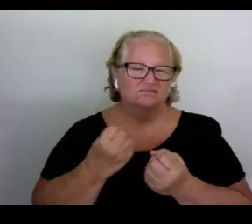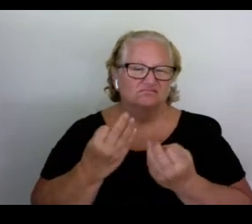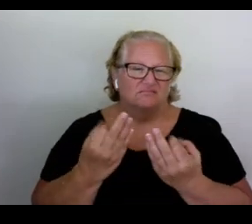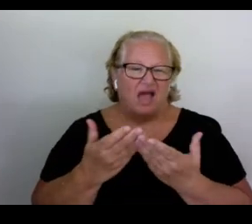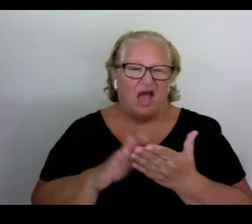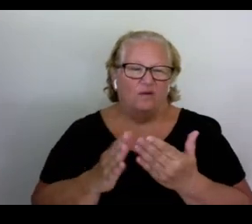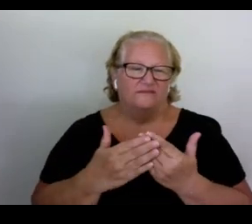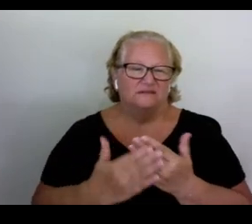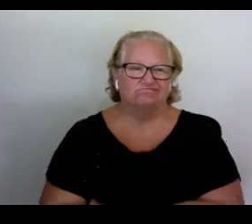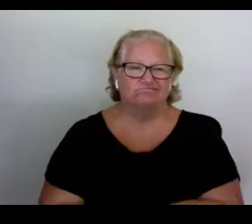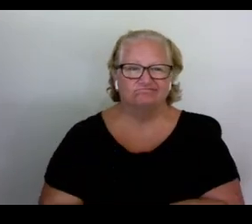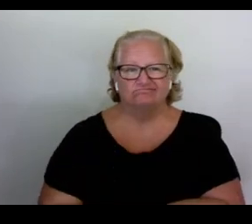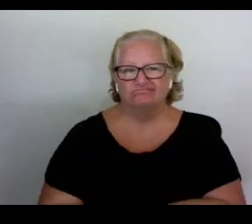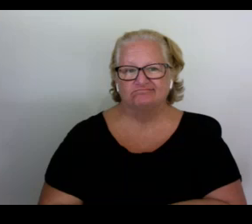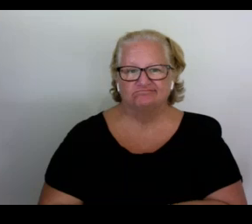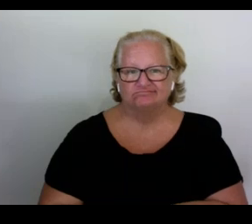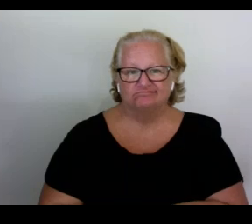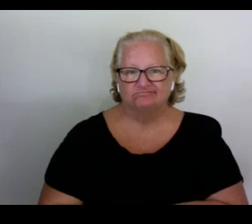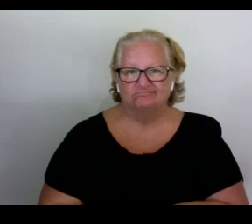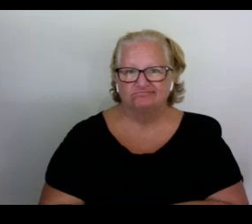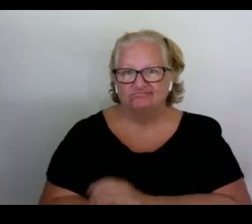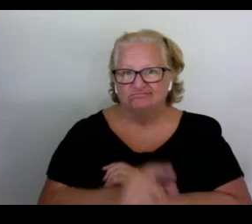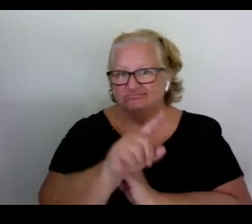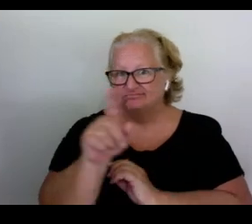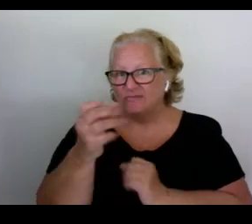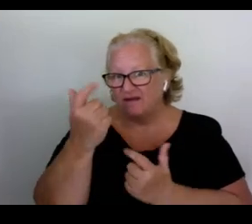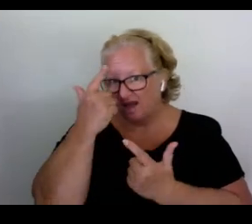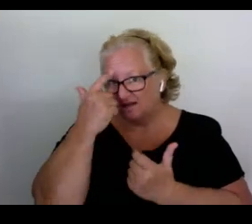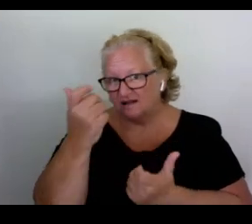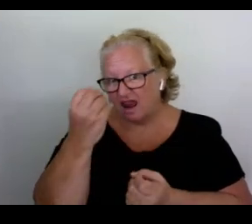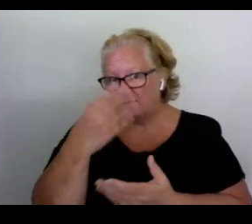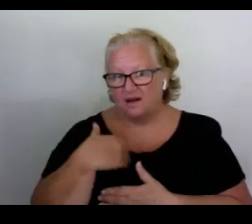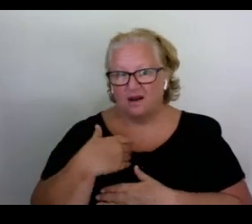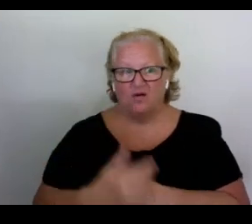If anybody has a solve for that, let me know. Yes, please do. It's a